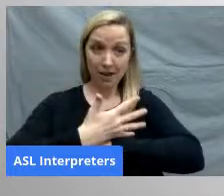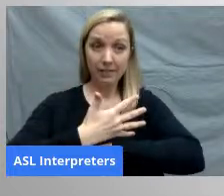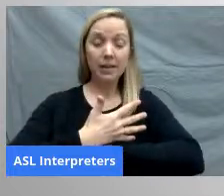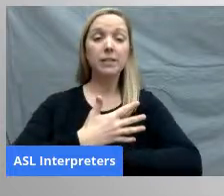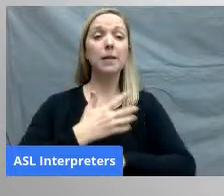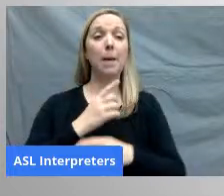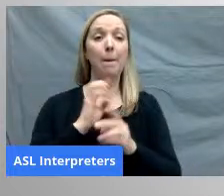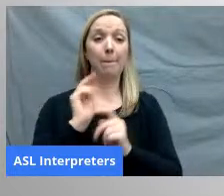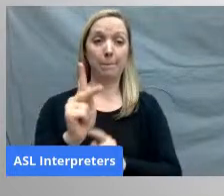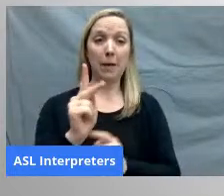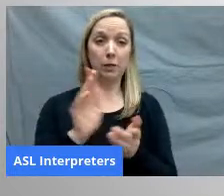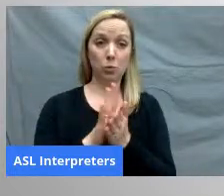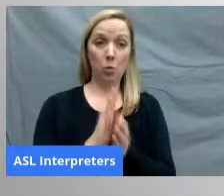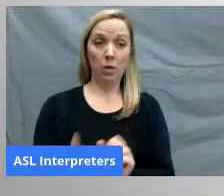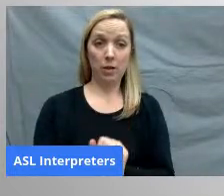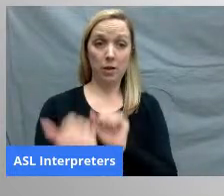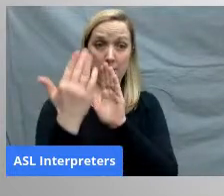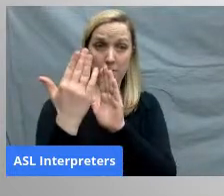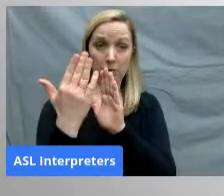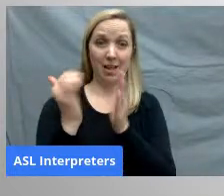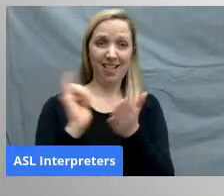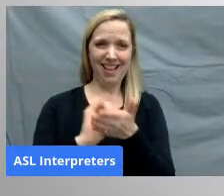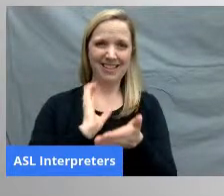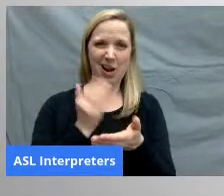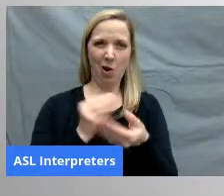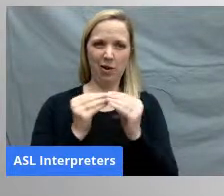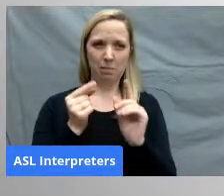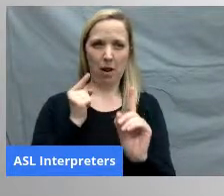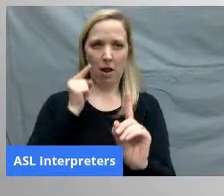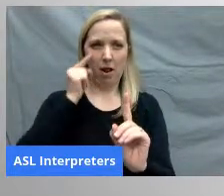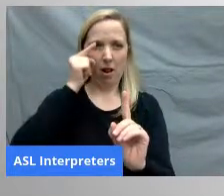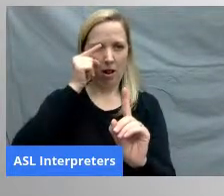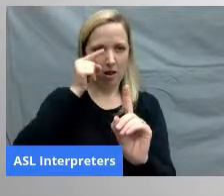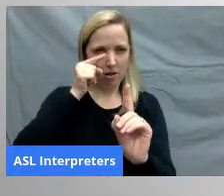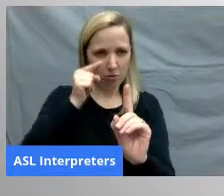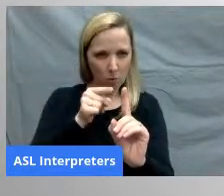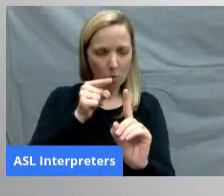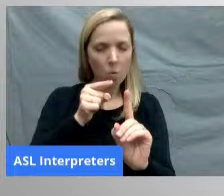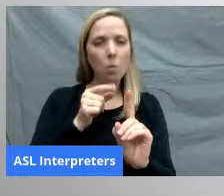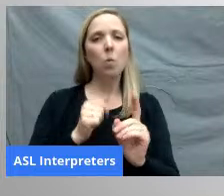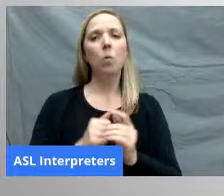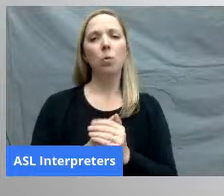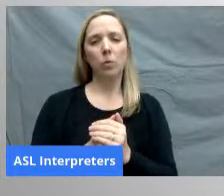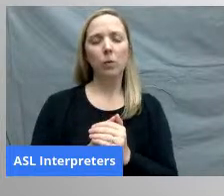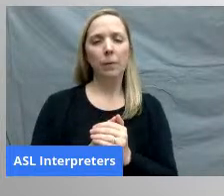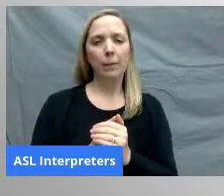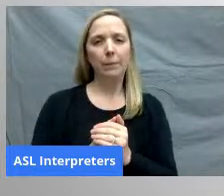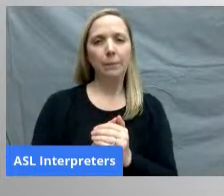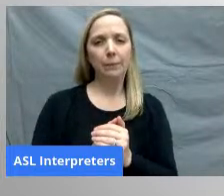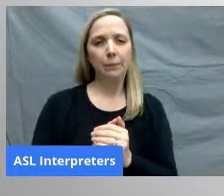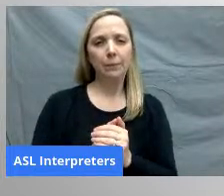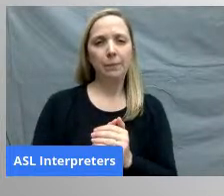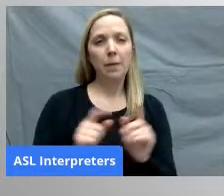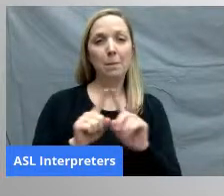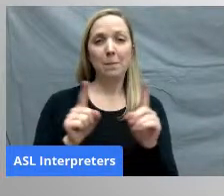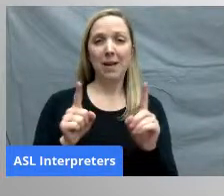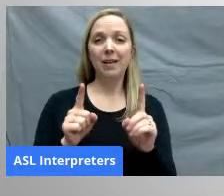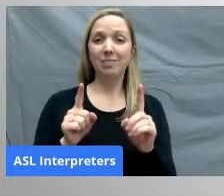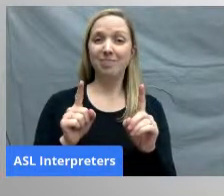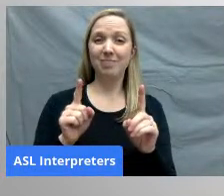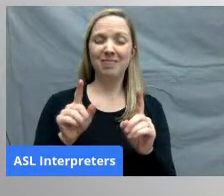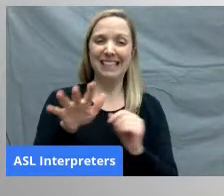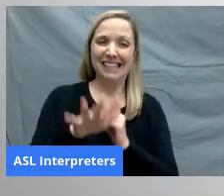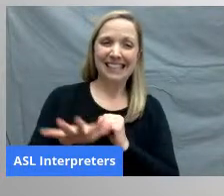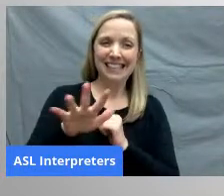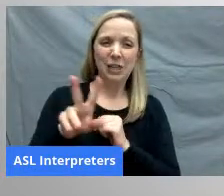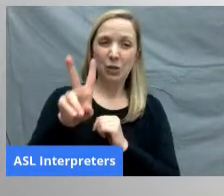That's the number that we've kind of been hoping to hit for a while now, but we haven't here 200 in quite some time.